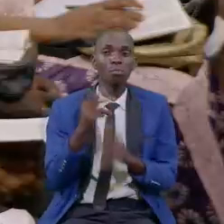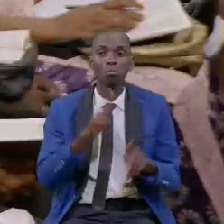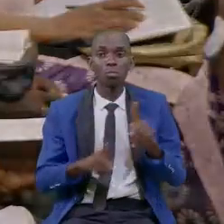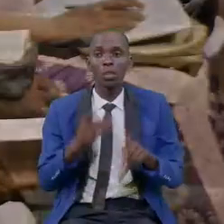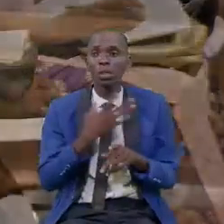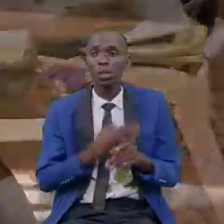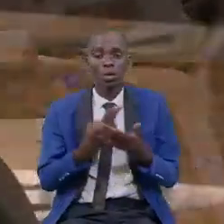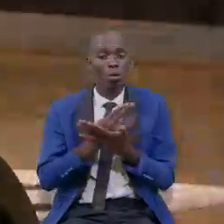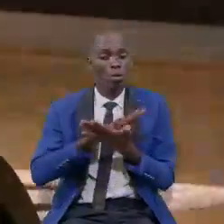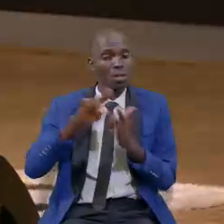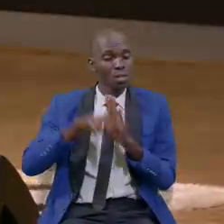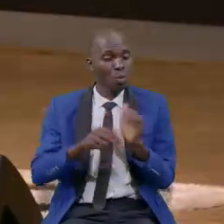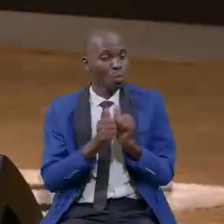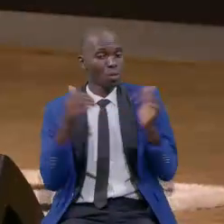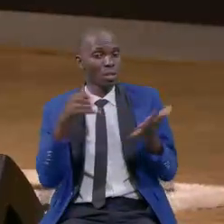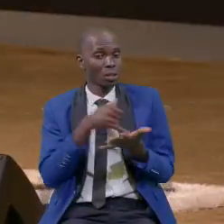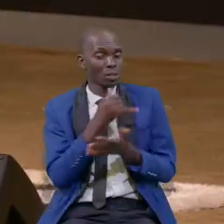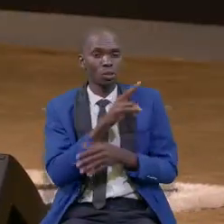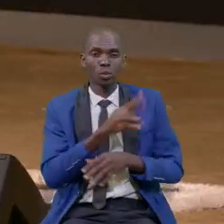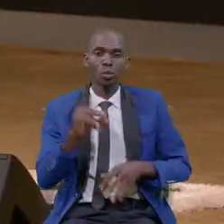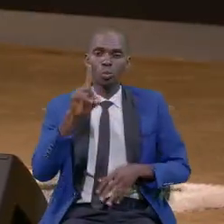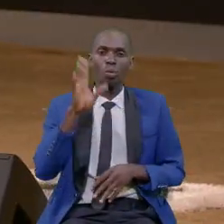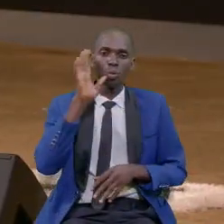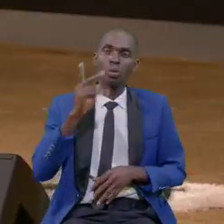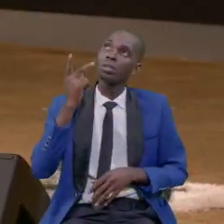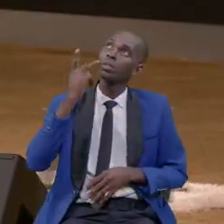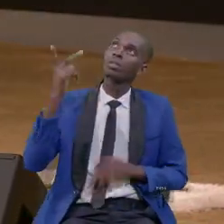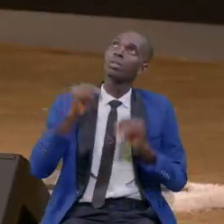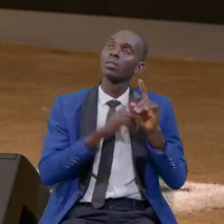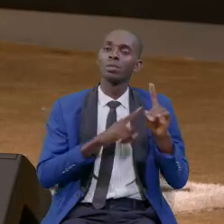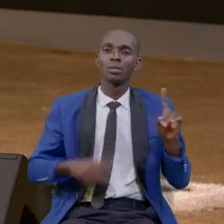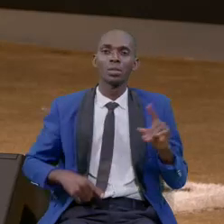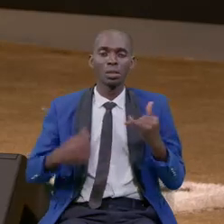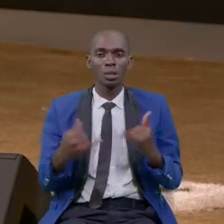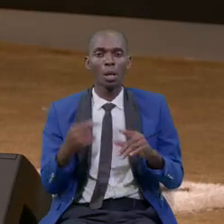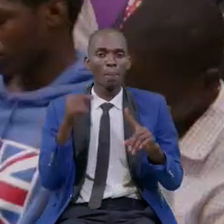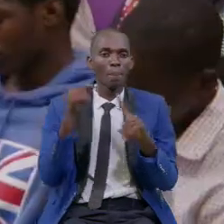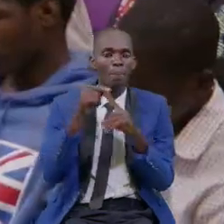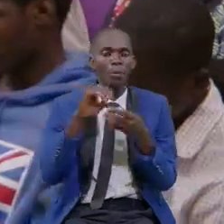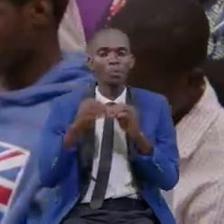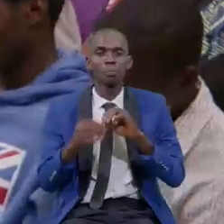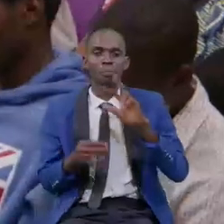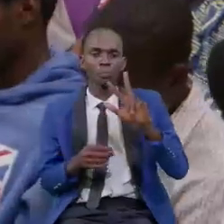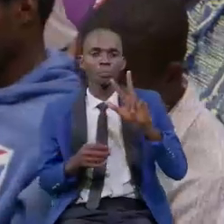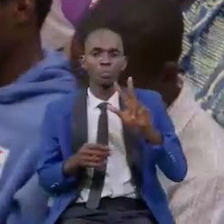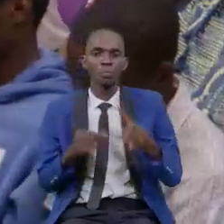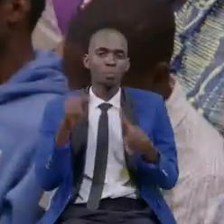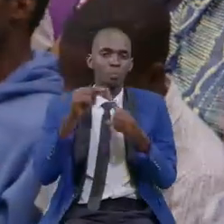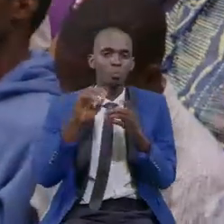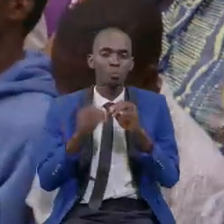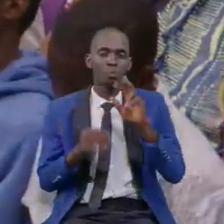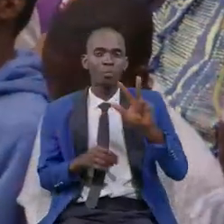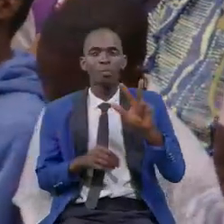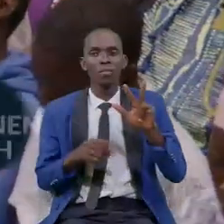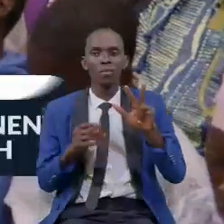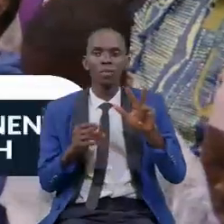man shall see the Lord. We're coming to point number three now. Point number three is